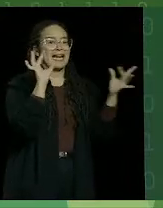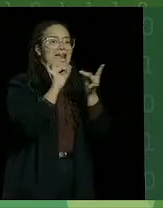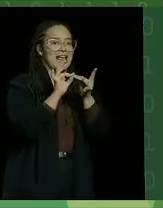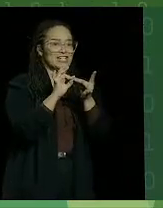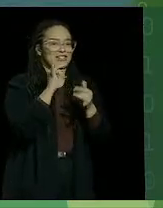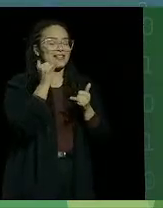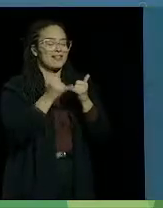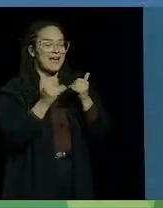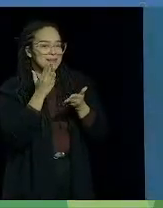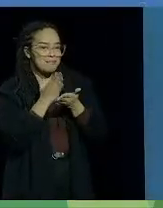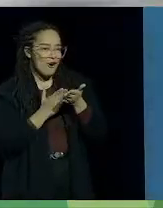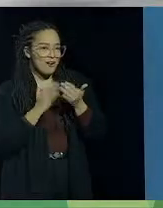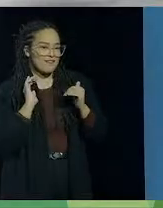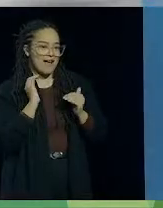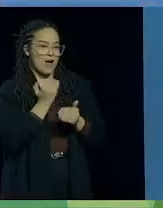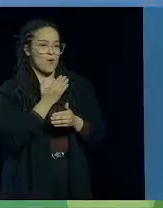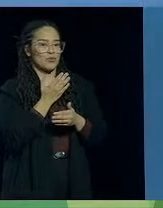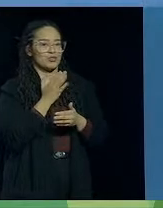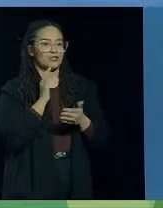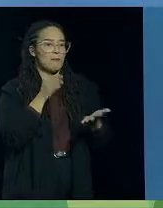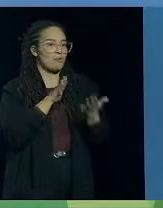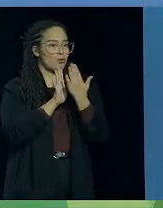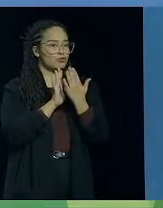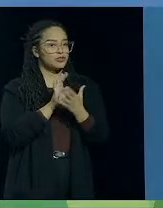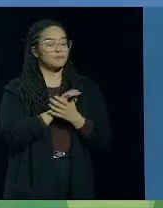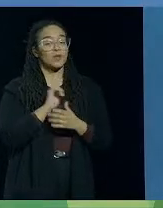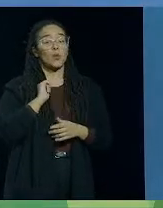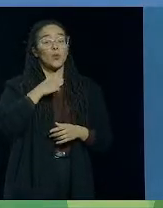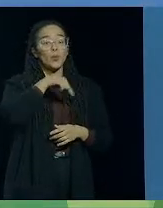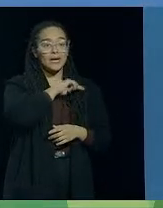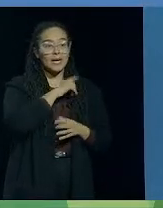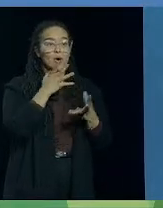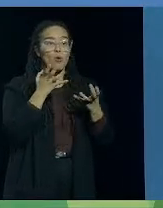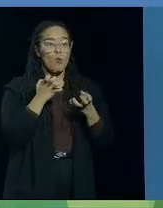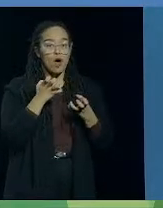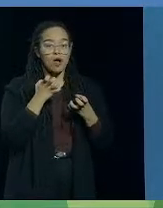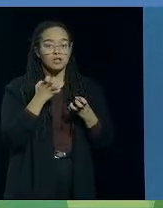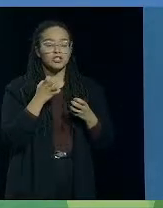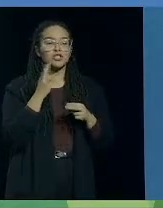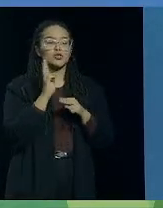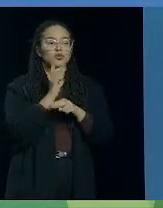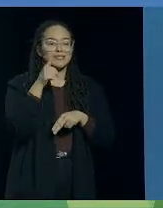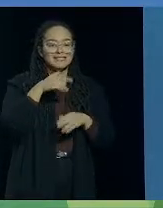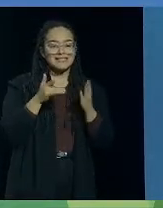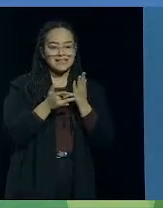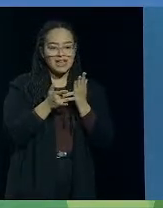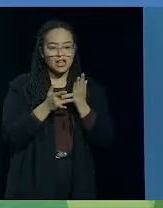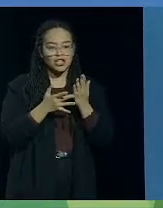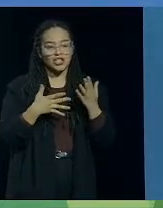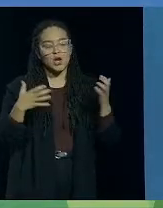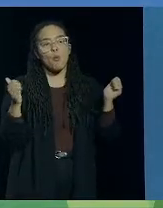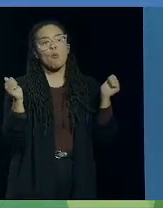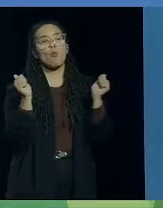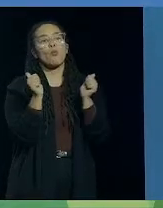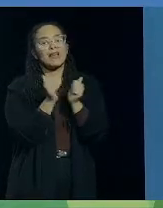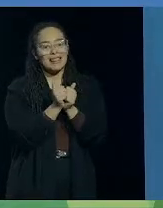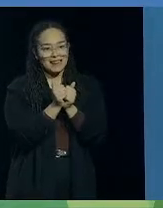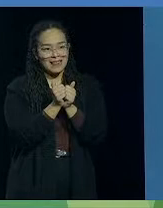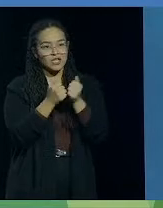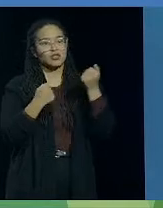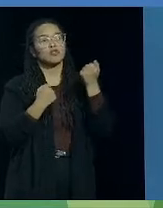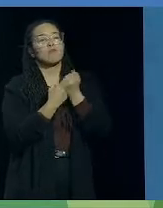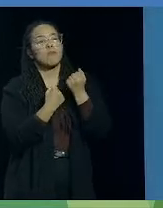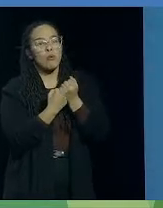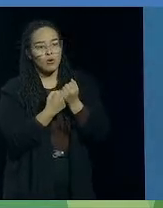approach. Namely, we aim to use these technologies to complement and support human intelligence